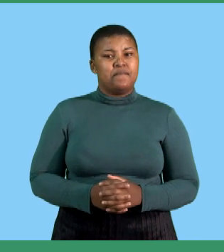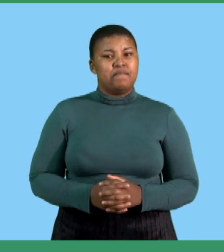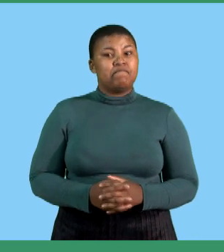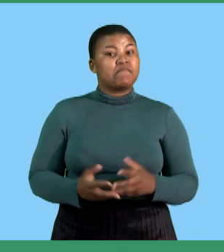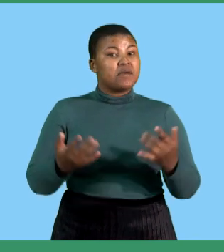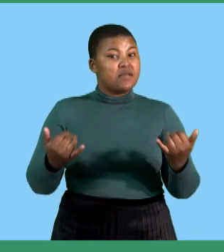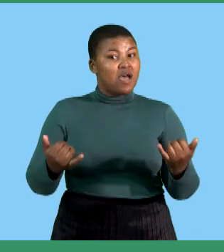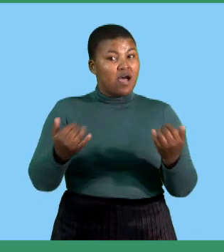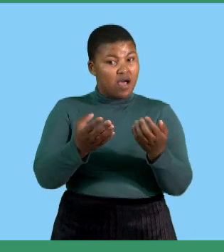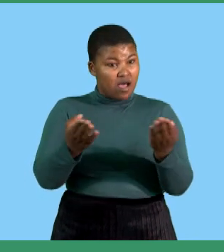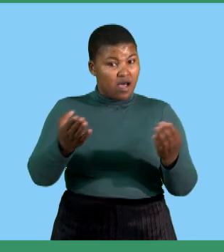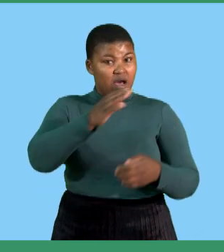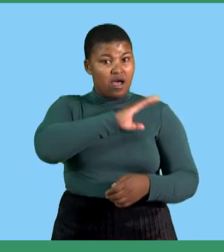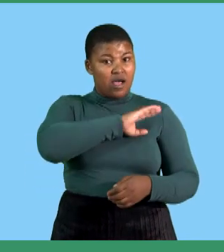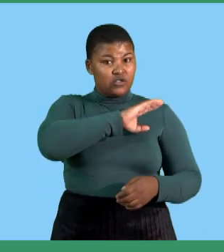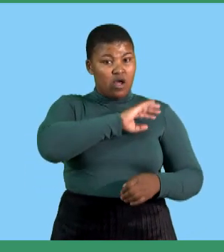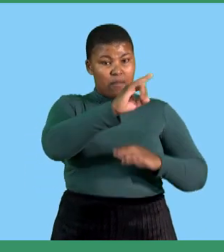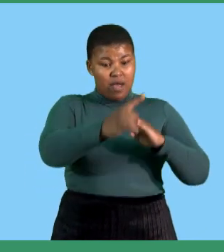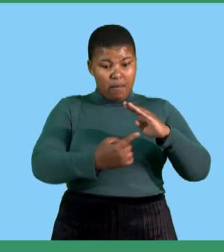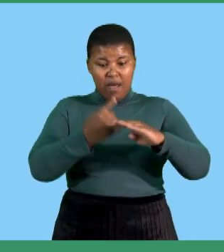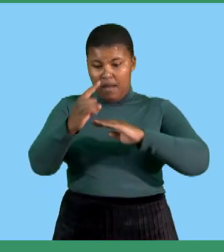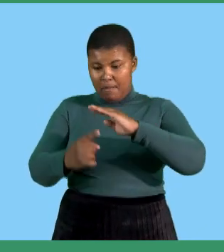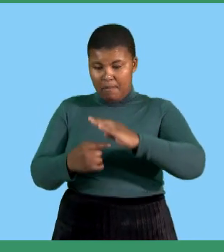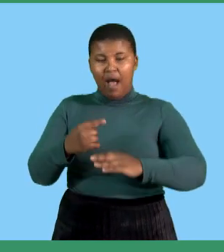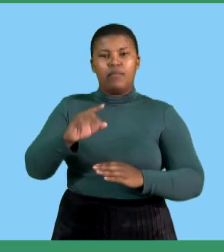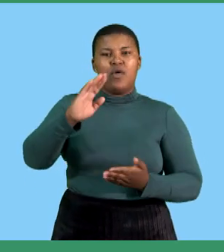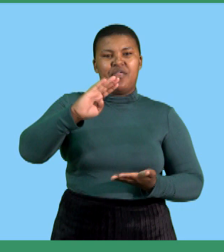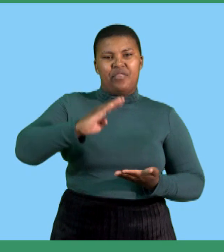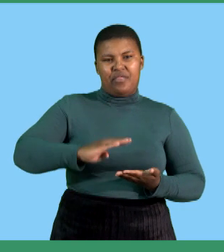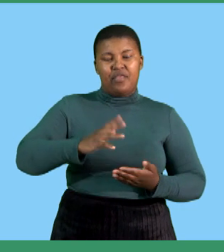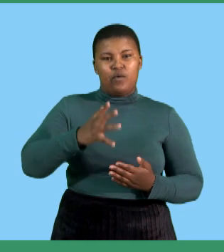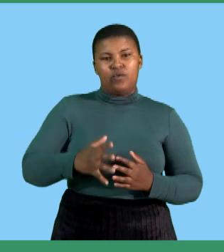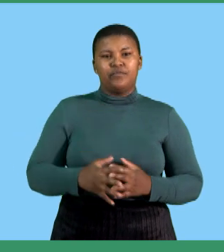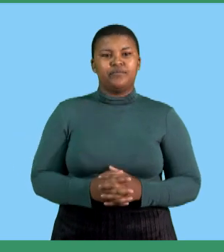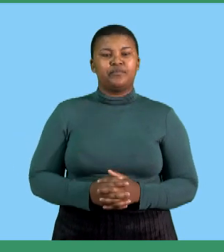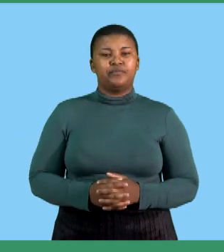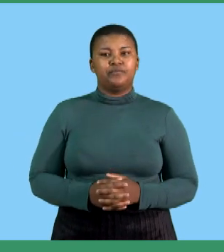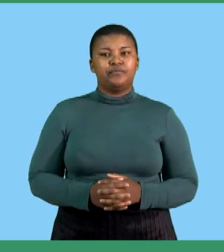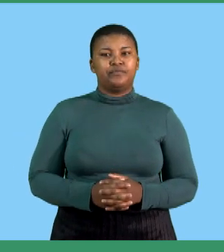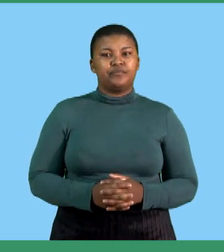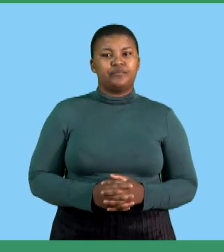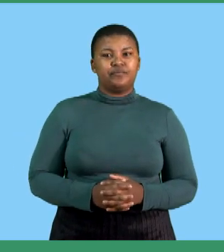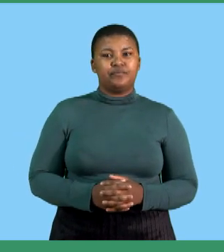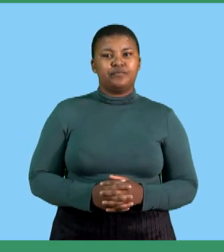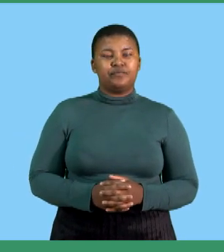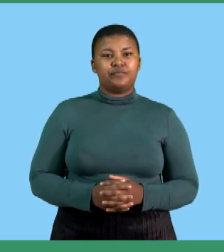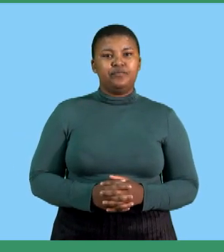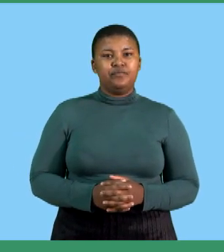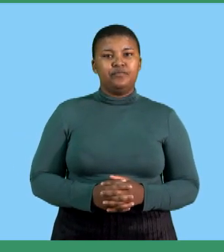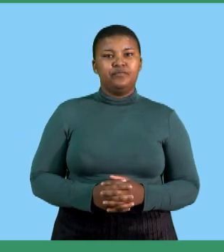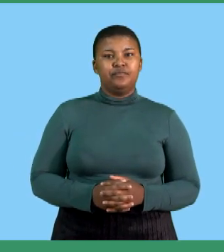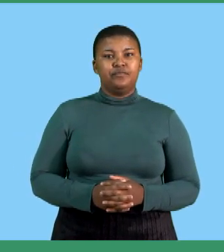will turn a decrease in consumer spending. Let me just fix that, a